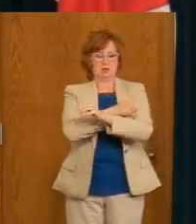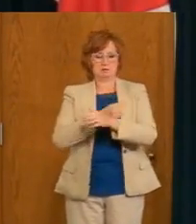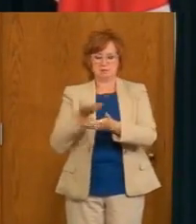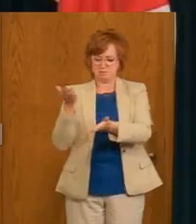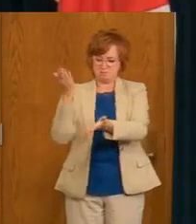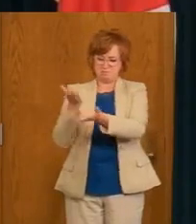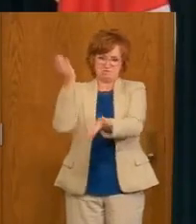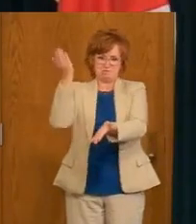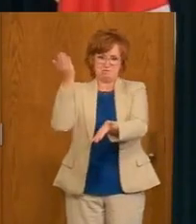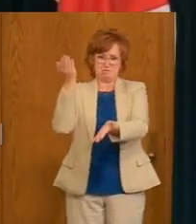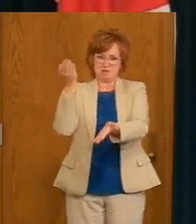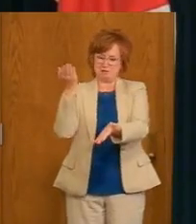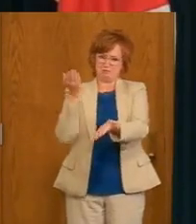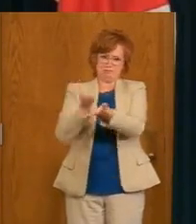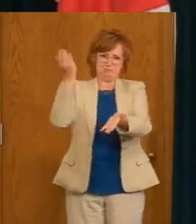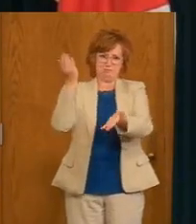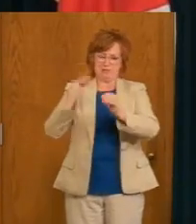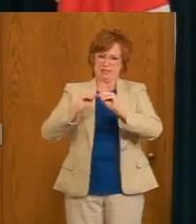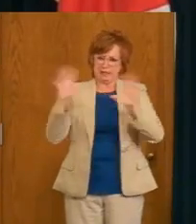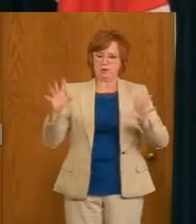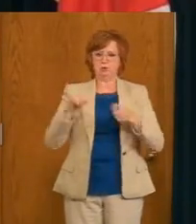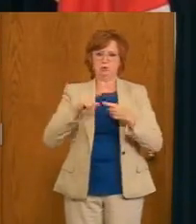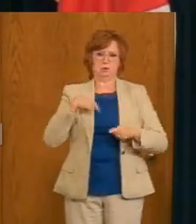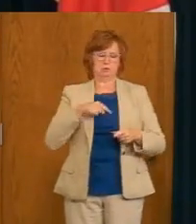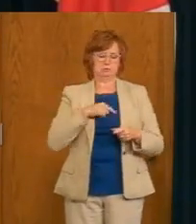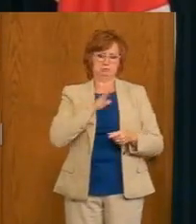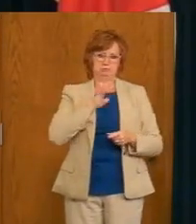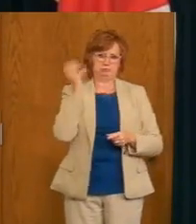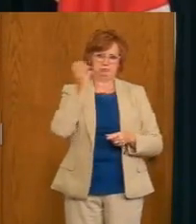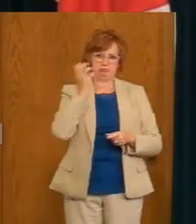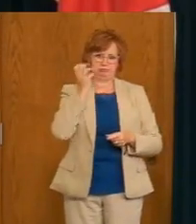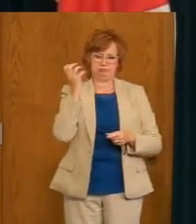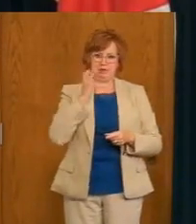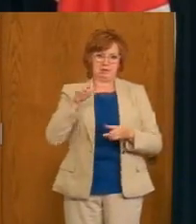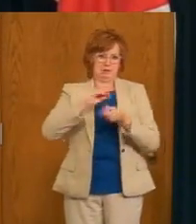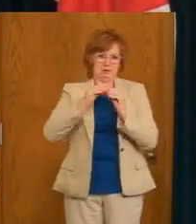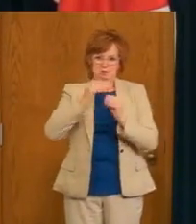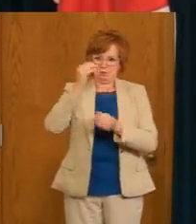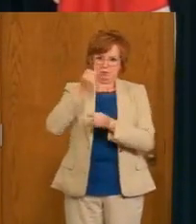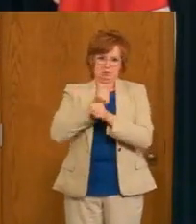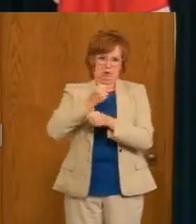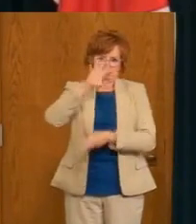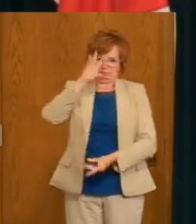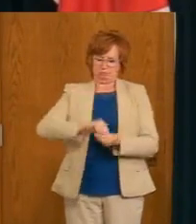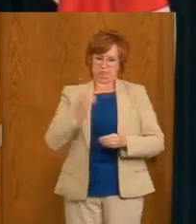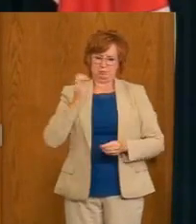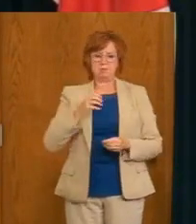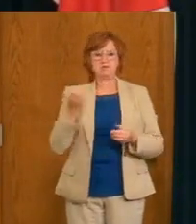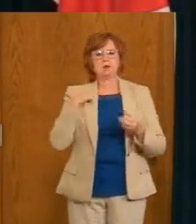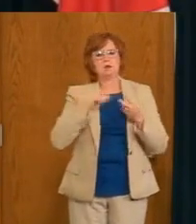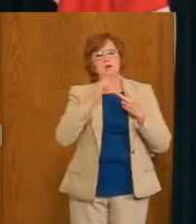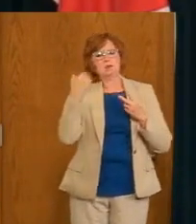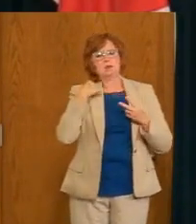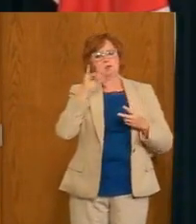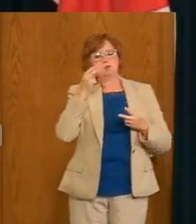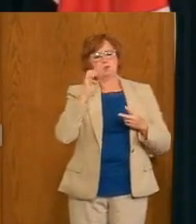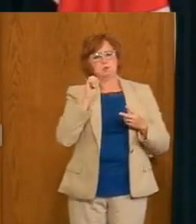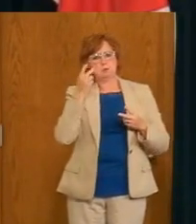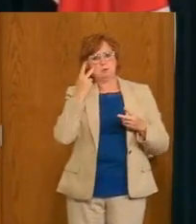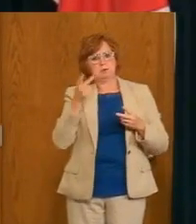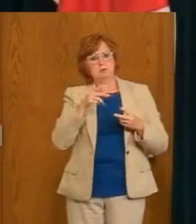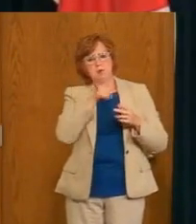be much more stark than that. It's even more remarkable when you consider that most of the fully vaccinated people in June were our